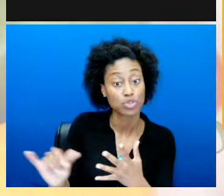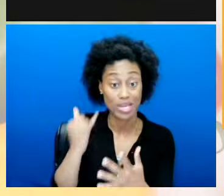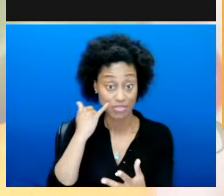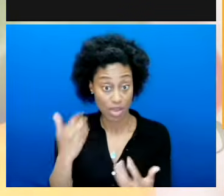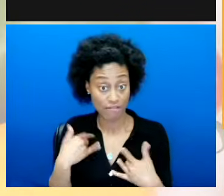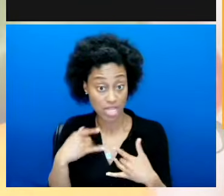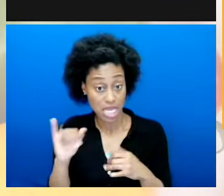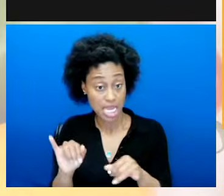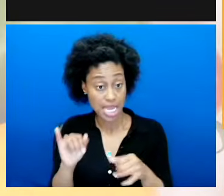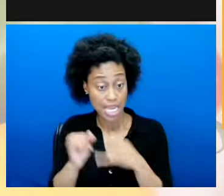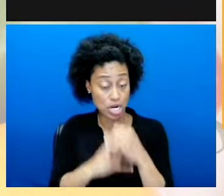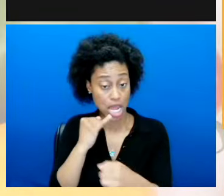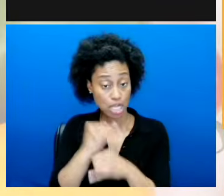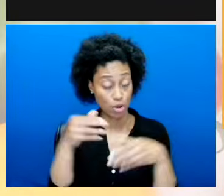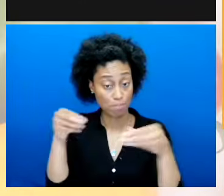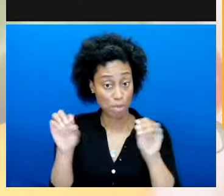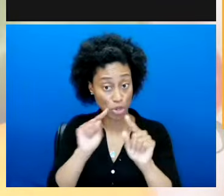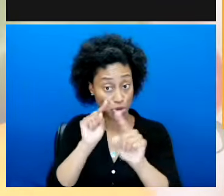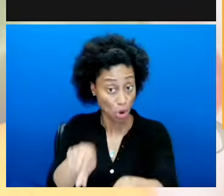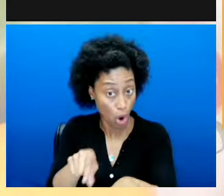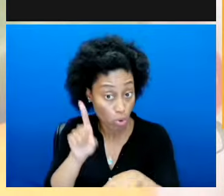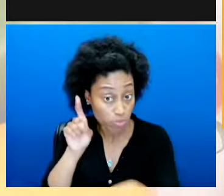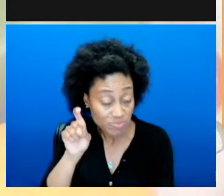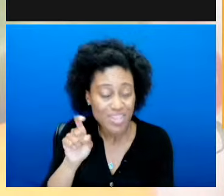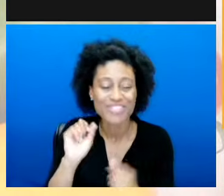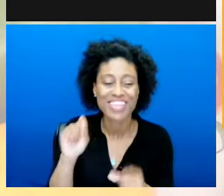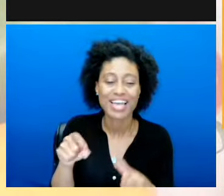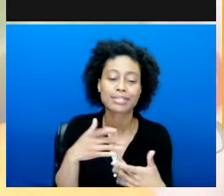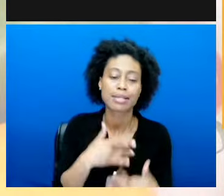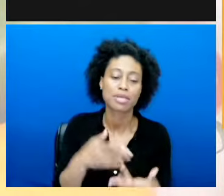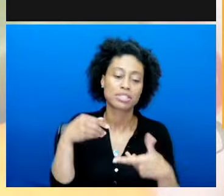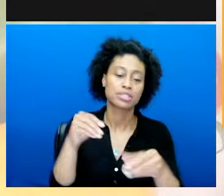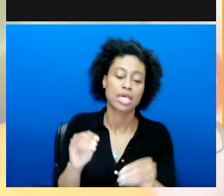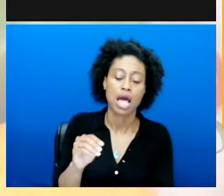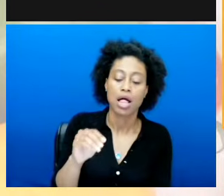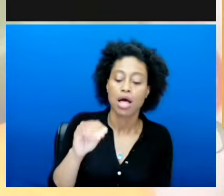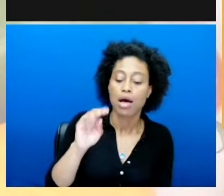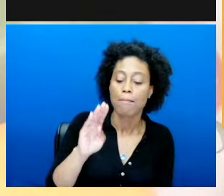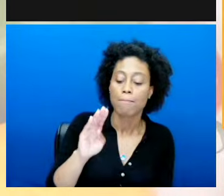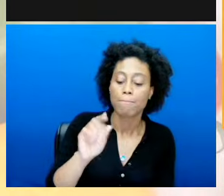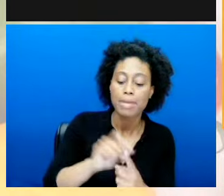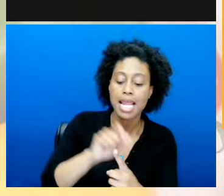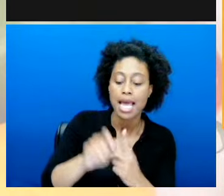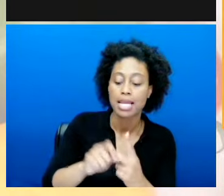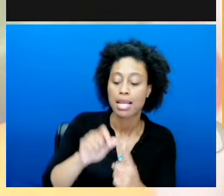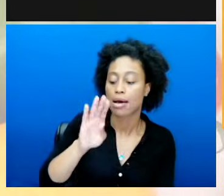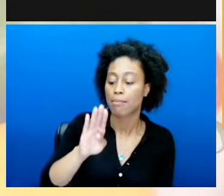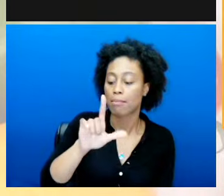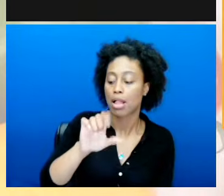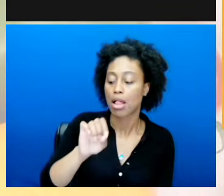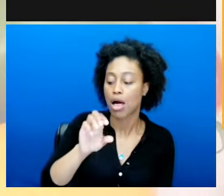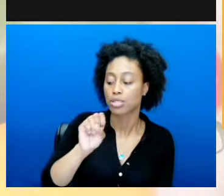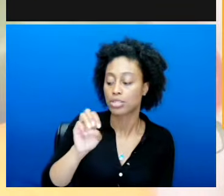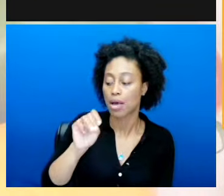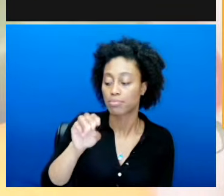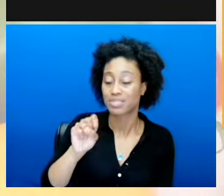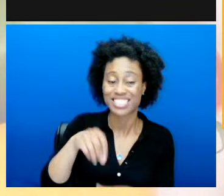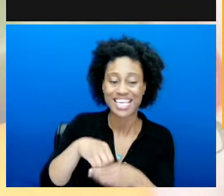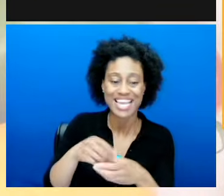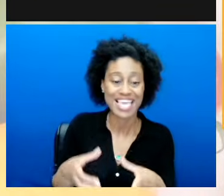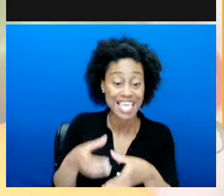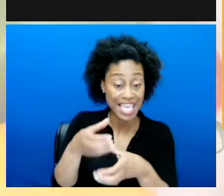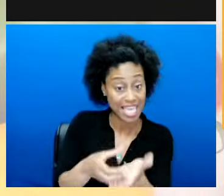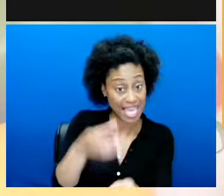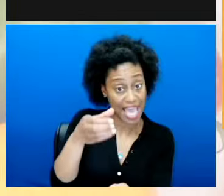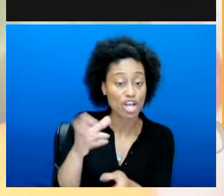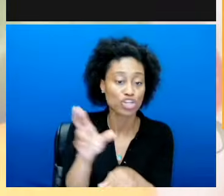market that you can get to, they often sell banana blossoms in the can, and that's something that people like to use to make fried